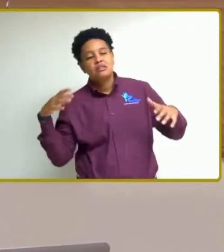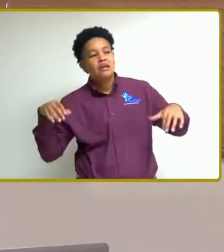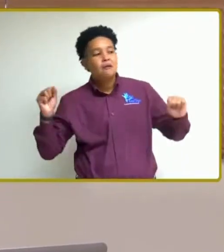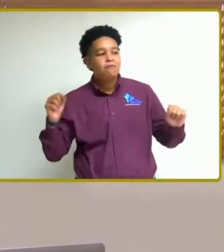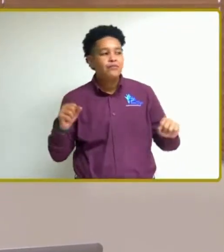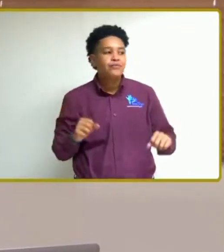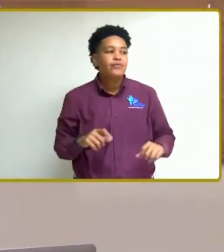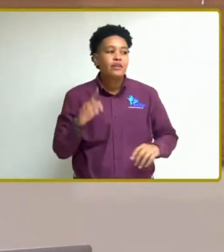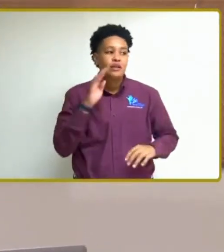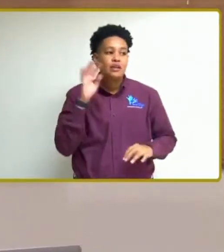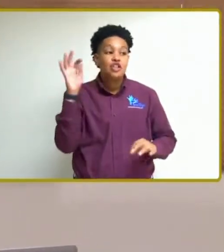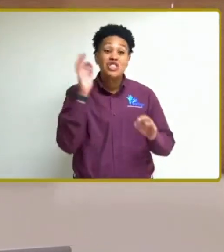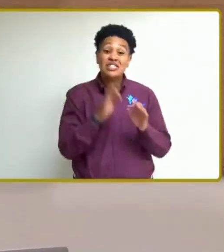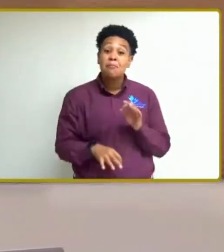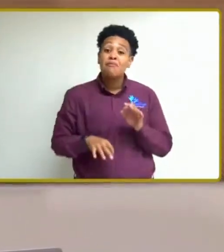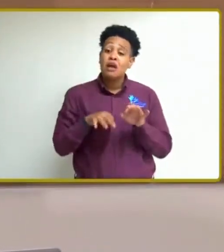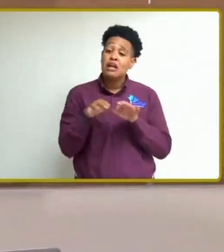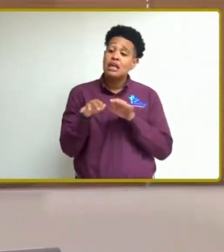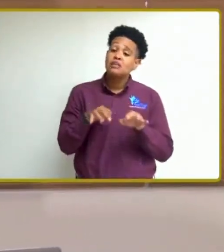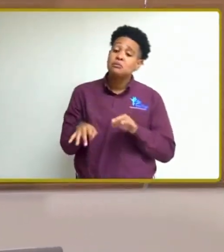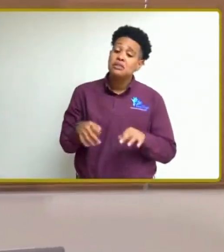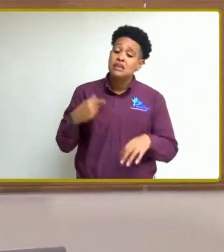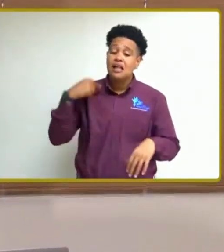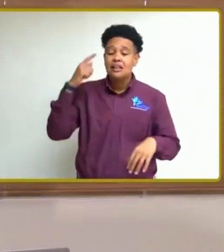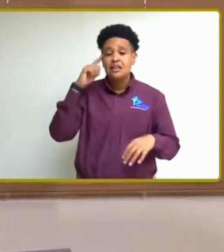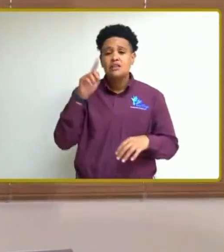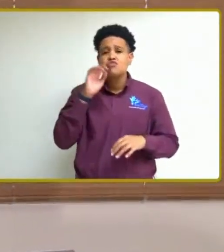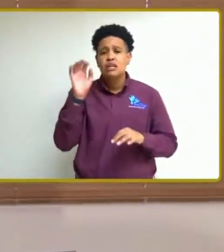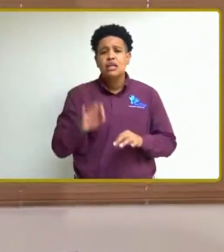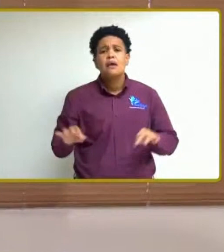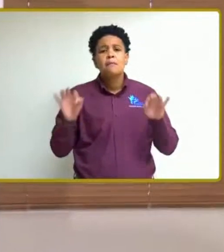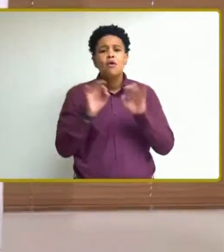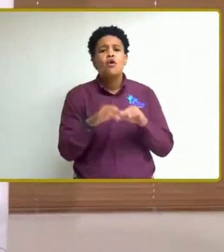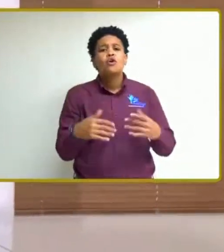again, to simplify the explanation, because I think it's important,